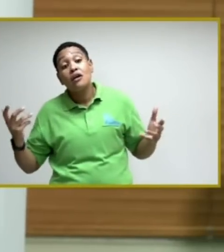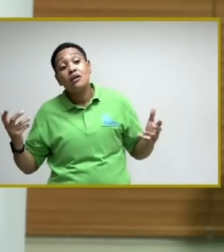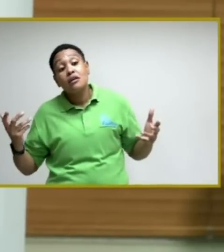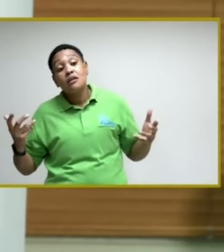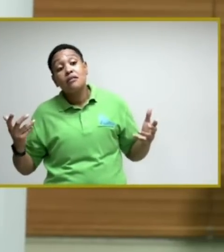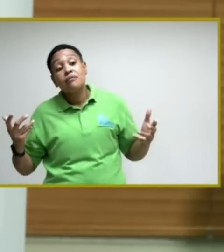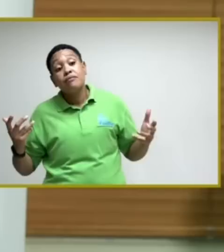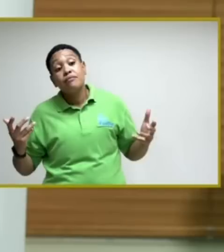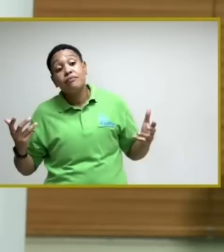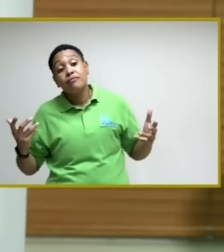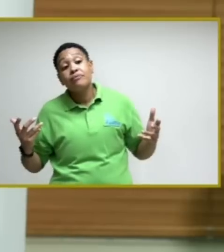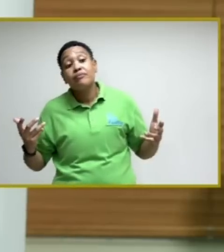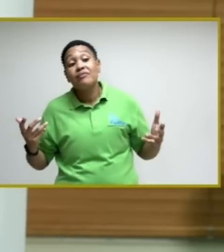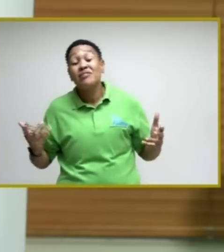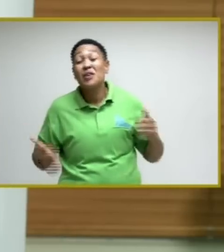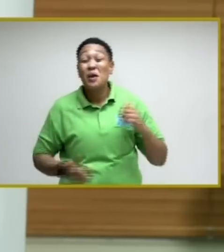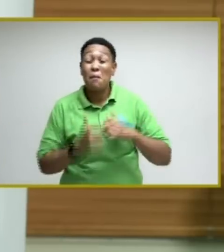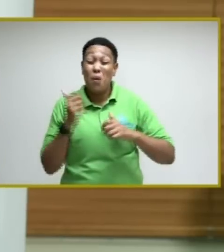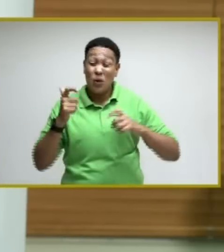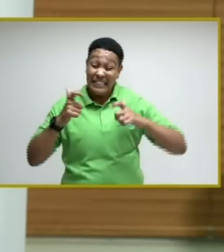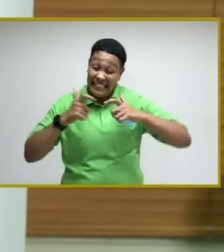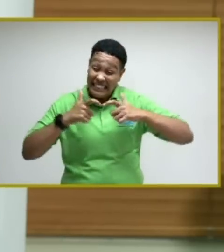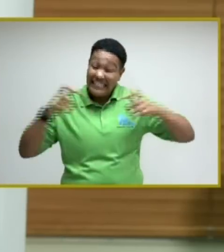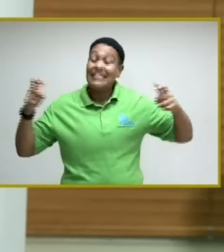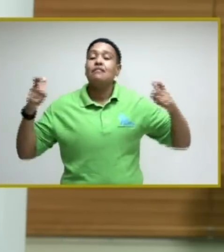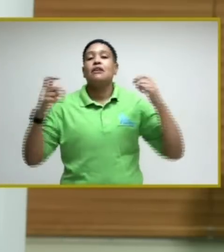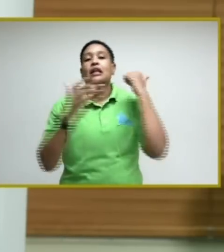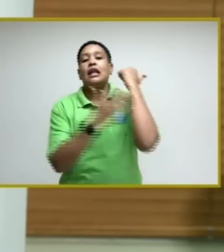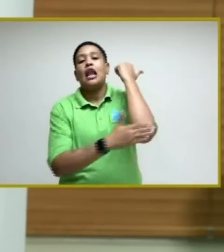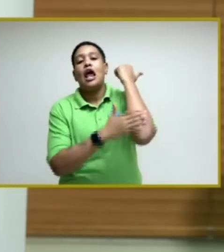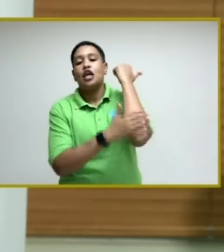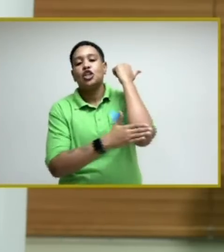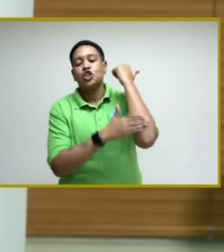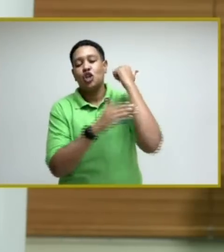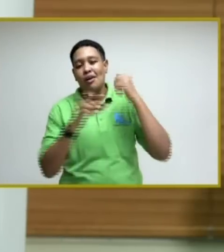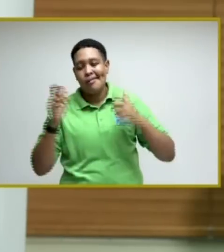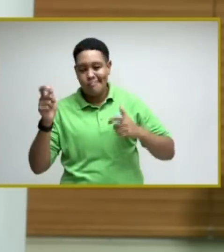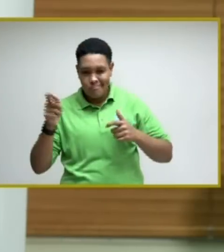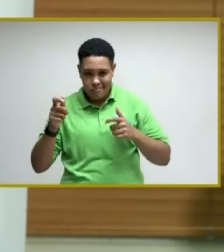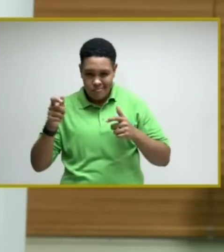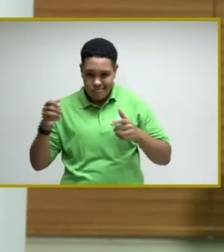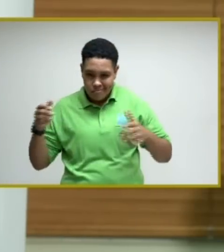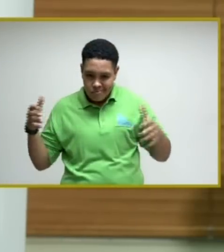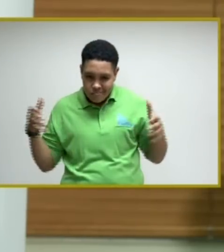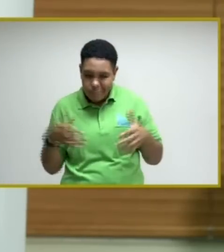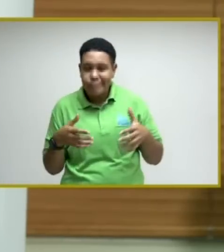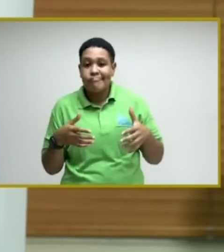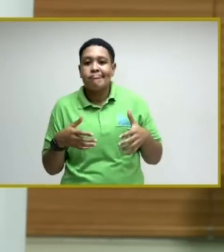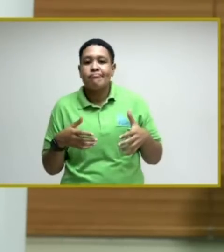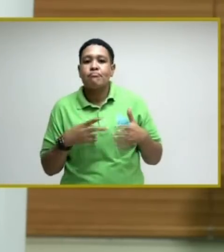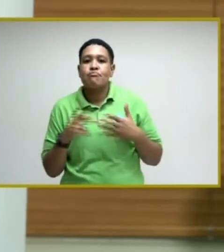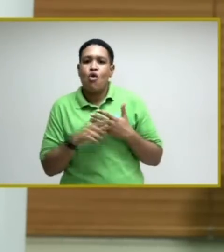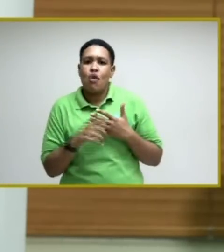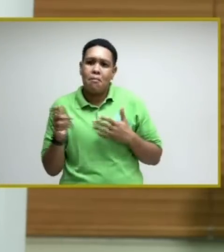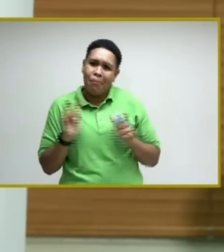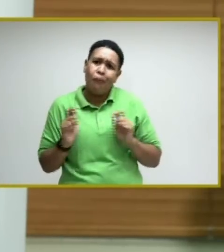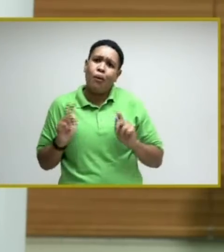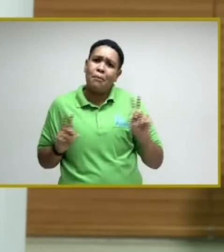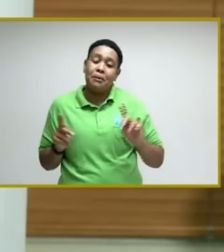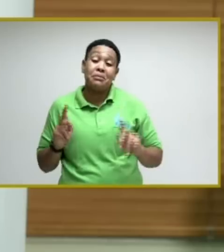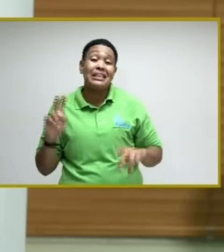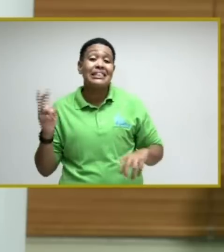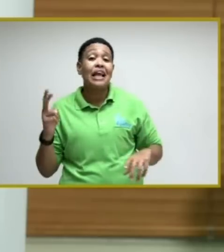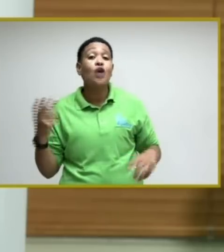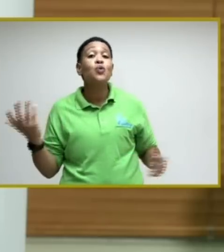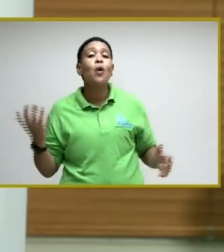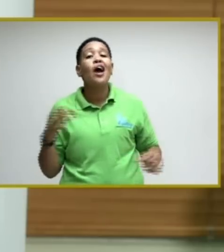significant national mobilization program, second perhaps only to a general election, where persons have to